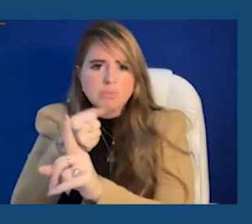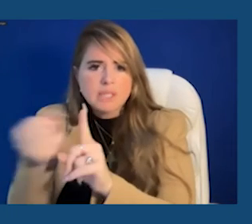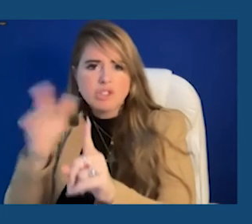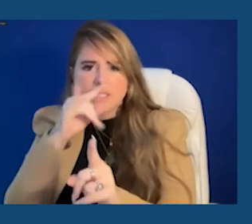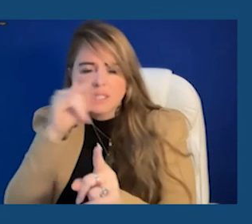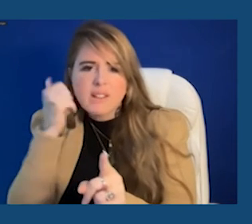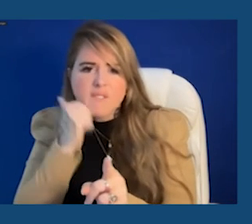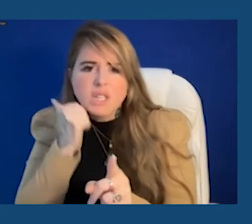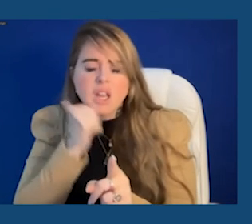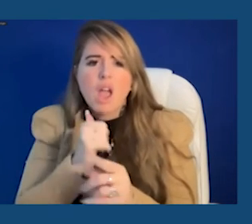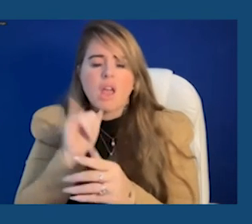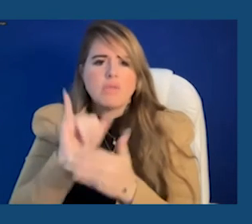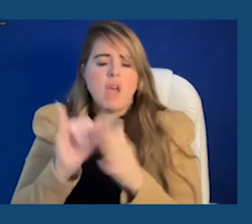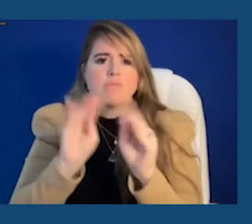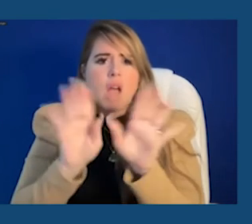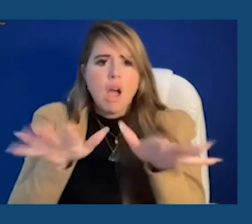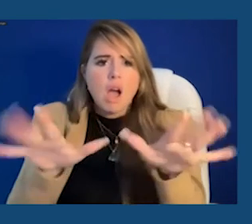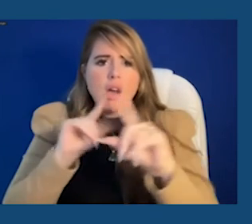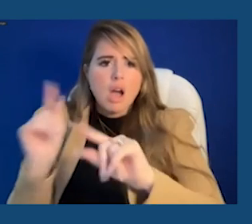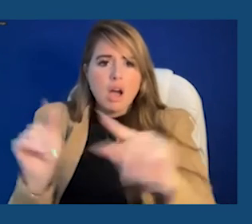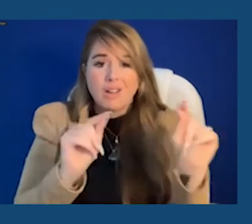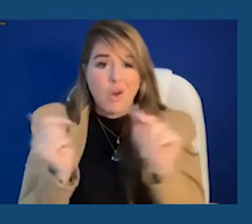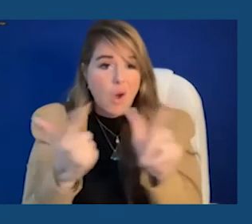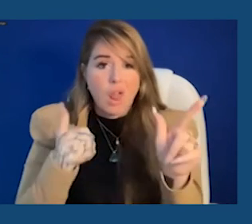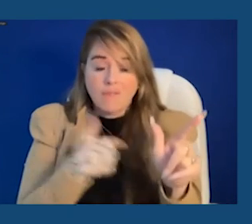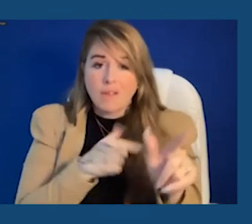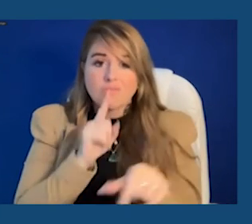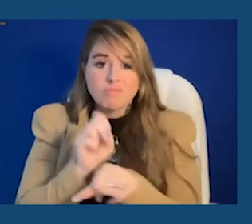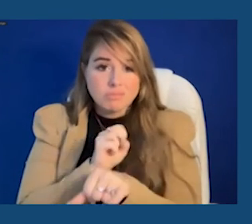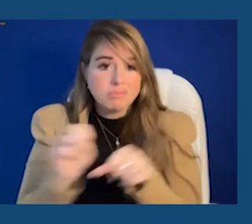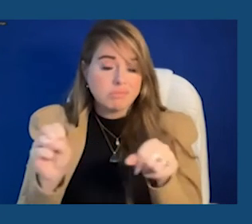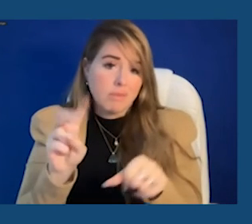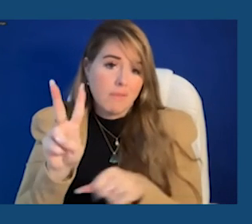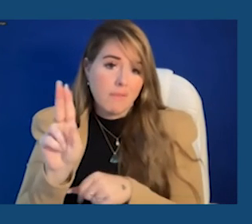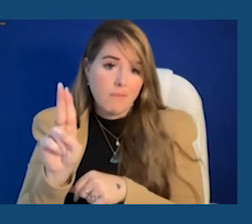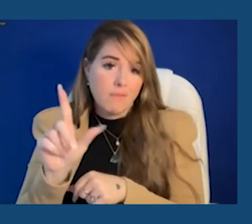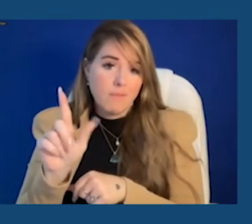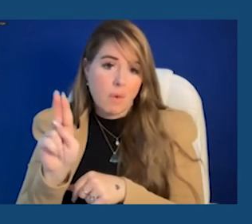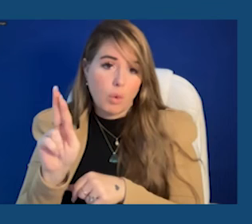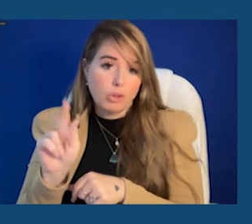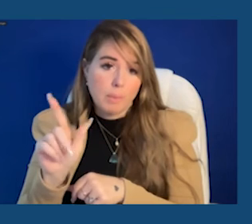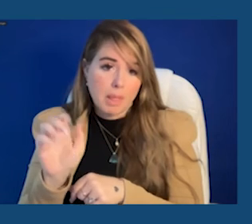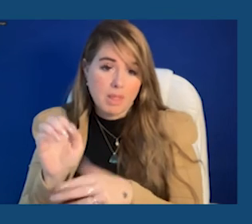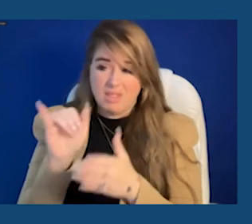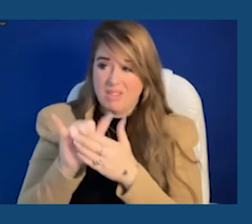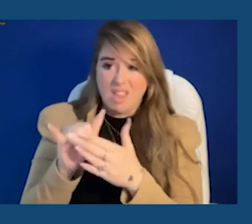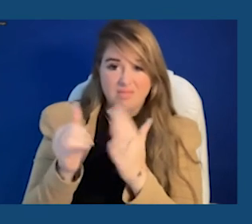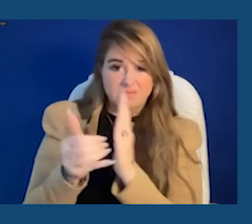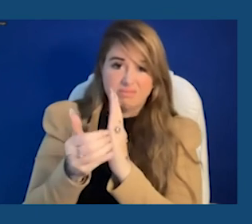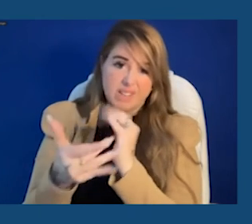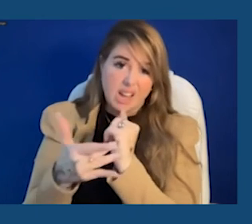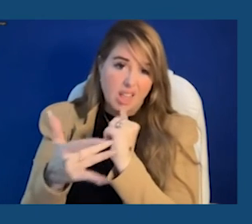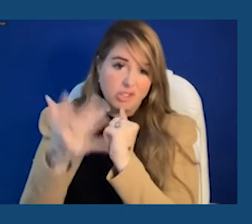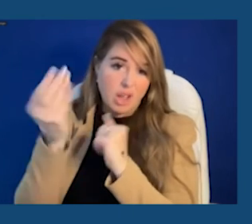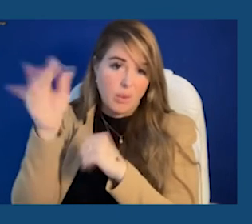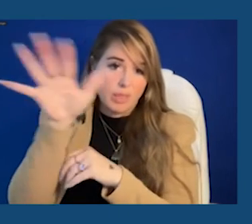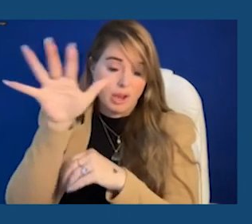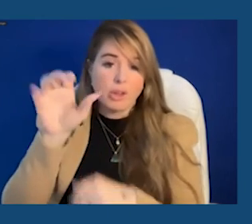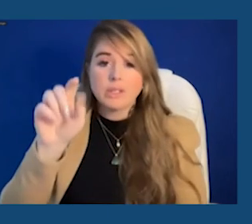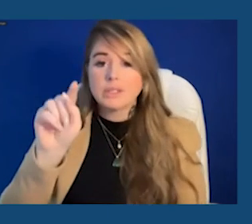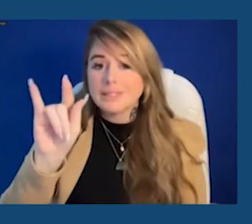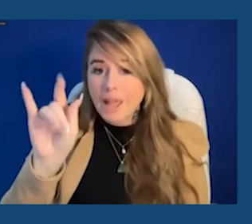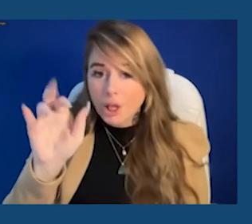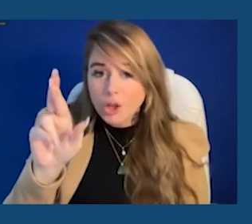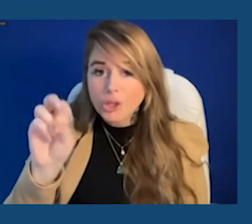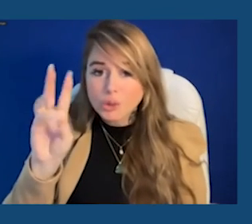And all of us are so vulnerable. So that is out there. I mean, our Taylor Swift, it happens